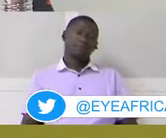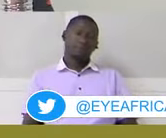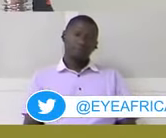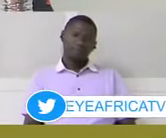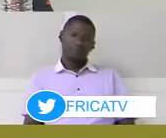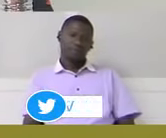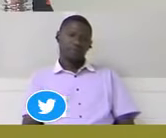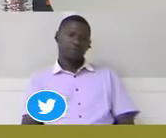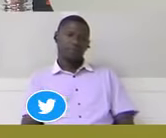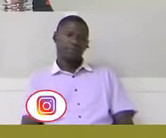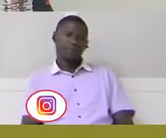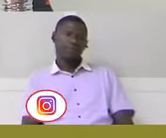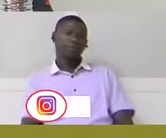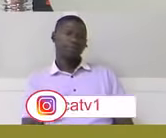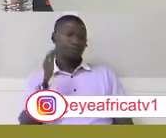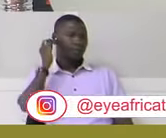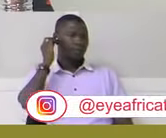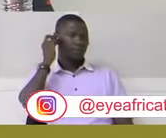maneuver?